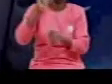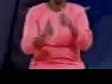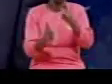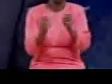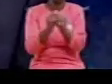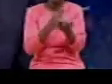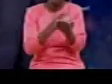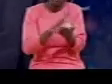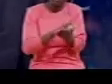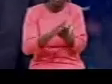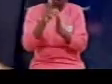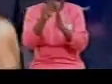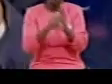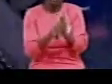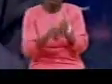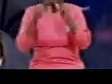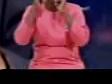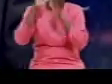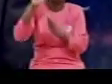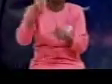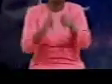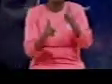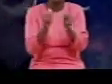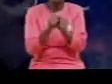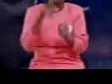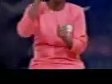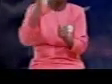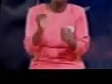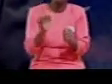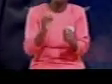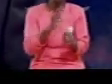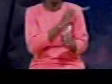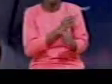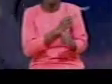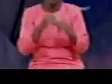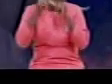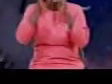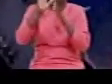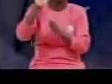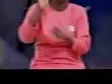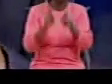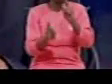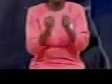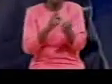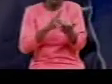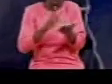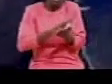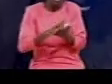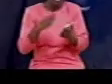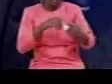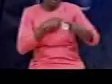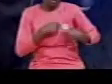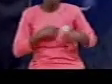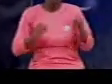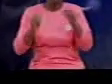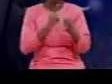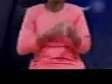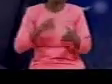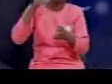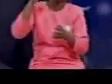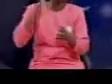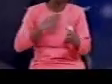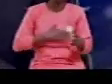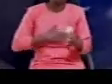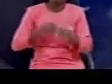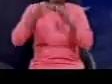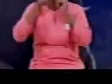bless your people with godliness. Oh Lord, bless your people with purity of heart. Oh Lord, bless your people such that, Lord,